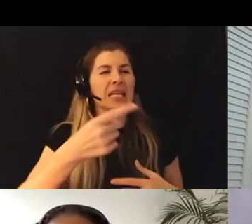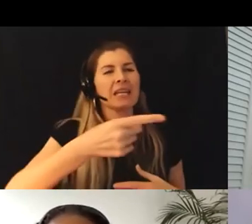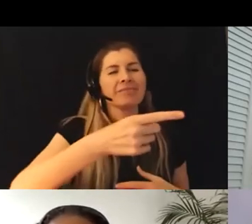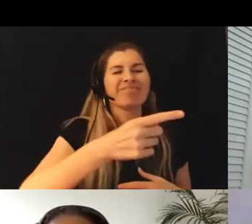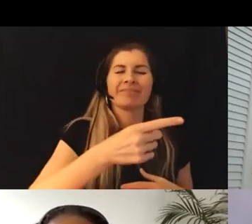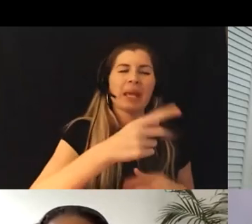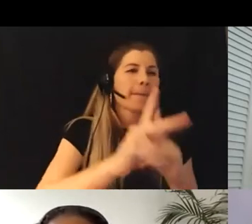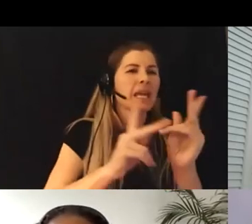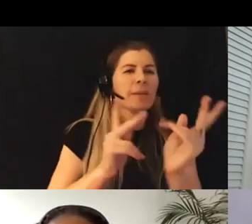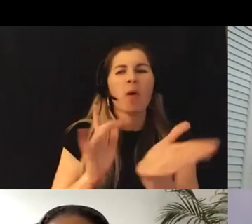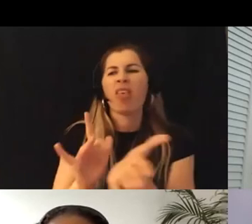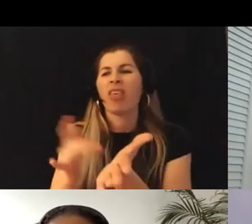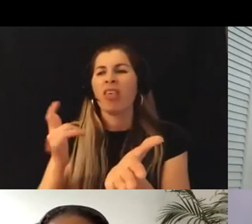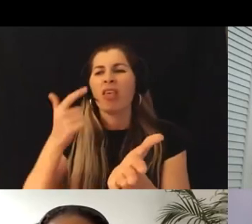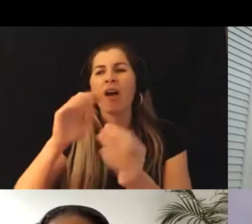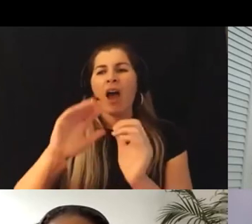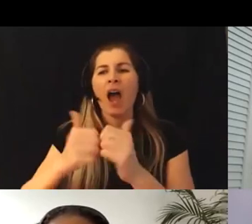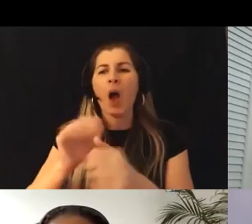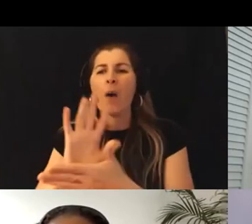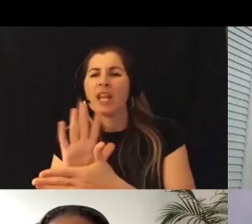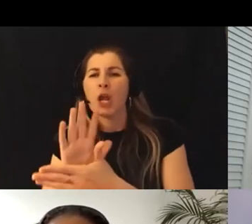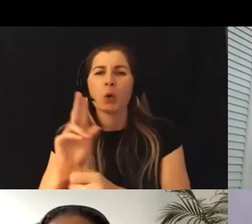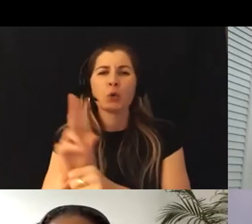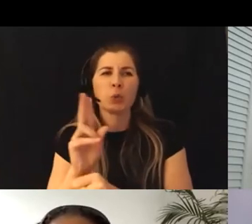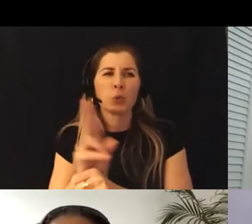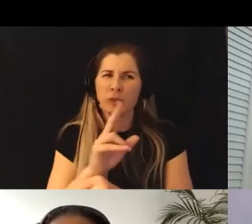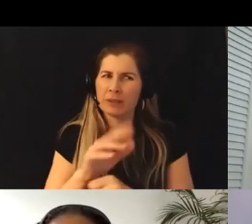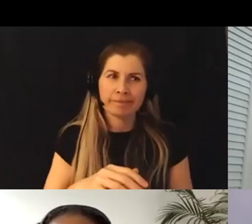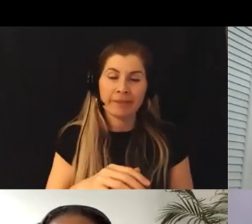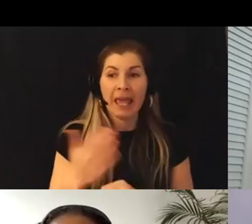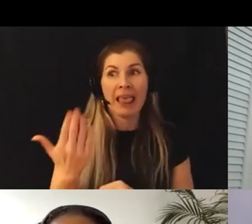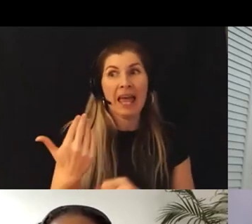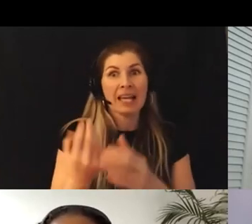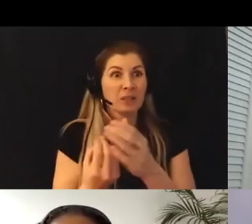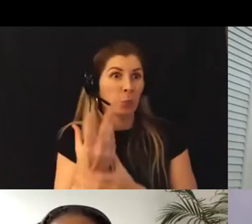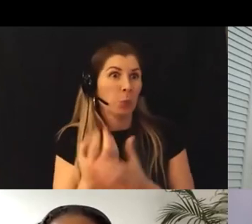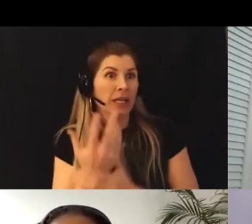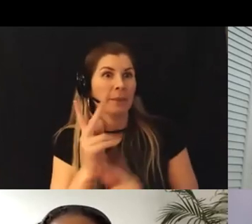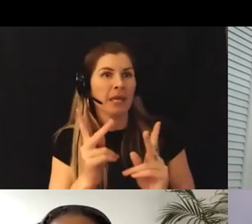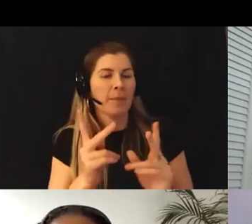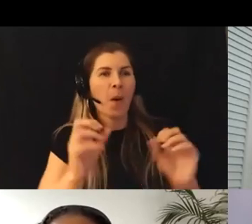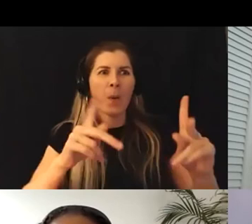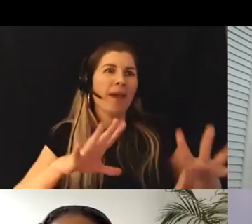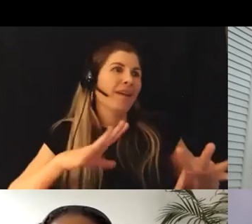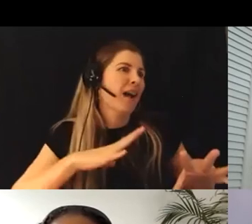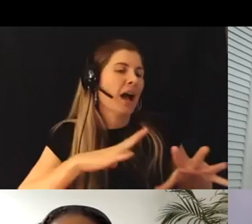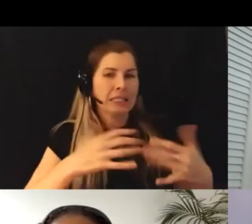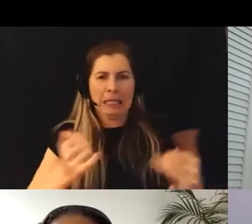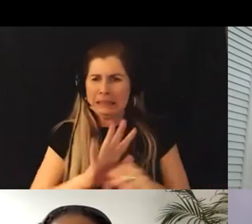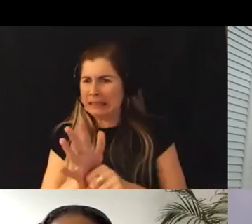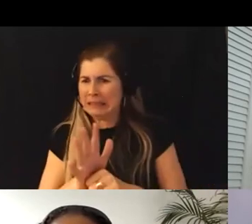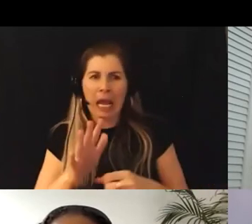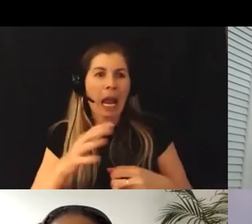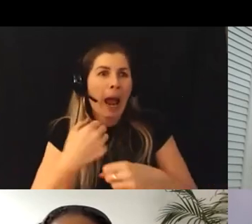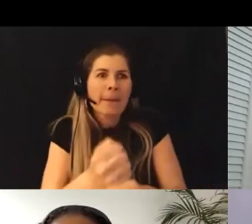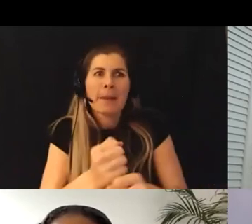how their videos are utilized. And last spring, everybody was just going like, okay, we're in a crisis, let me make these videos